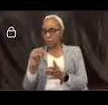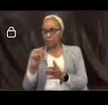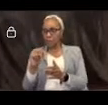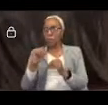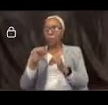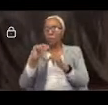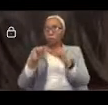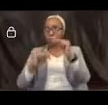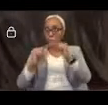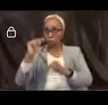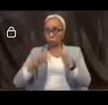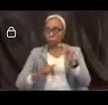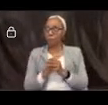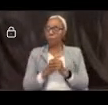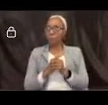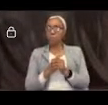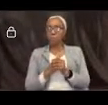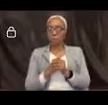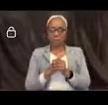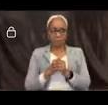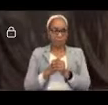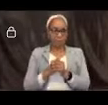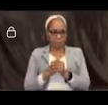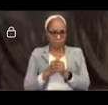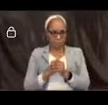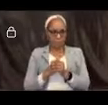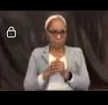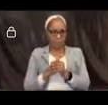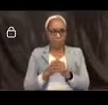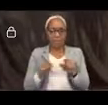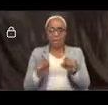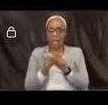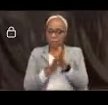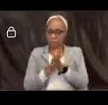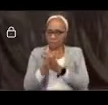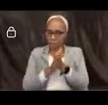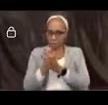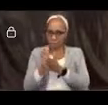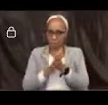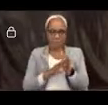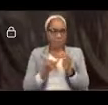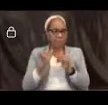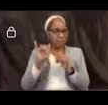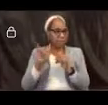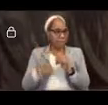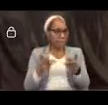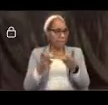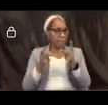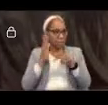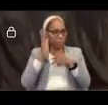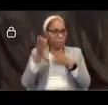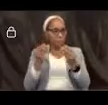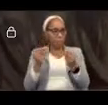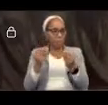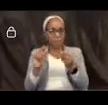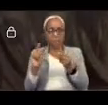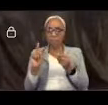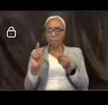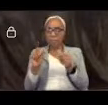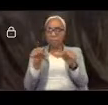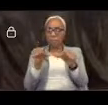structure as an events venue. The property is located at